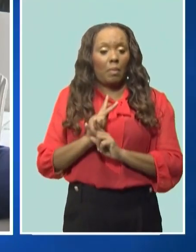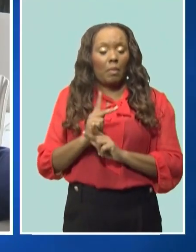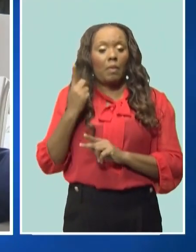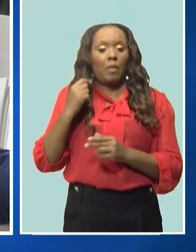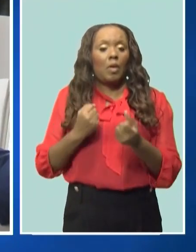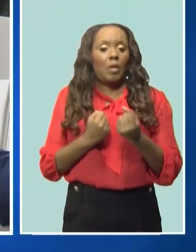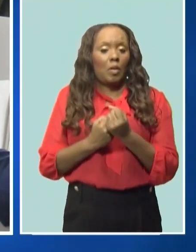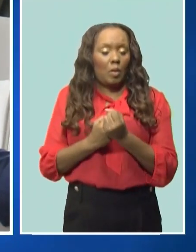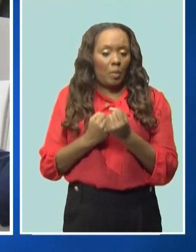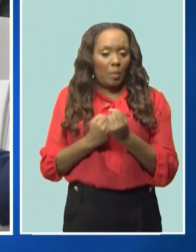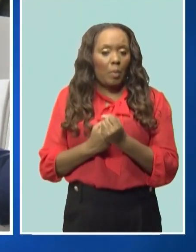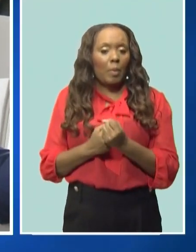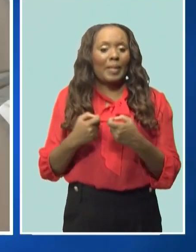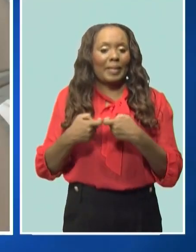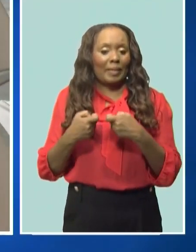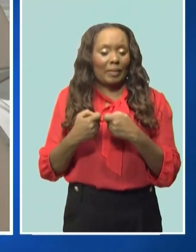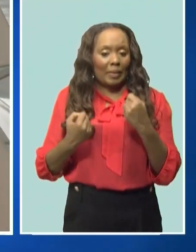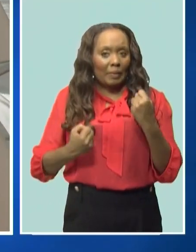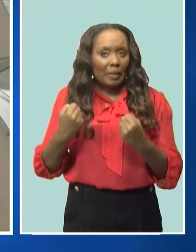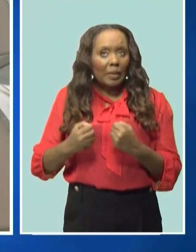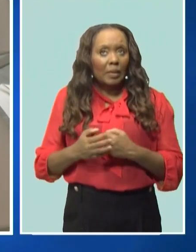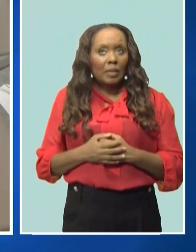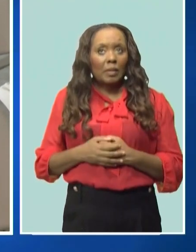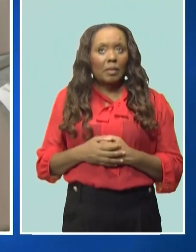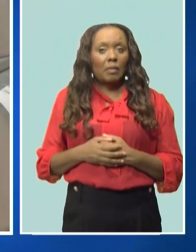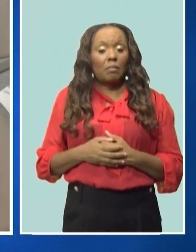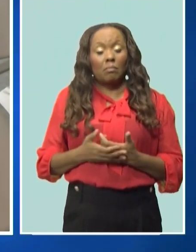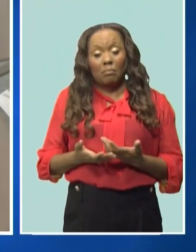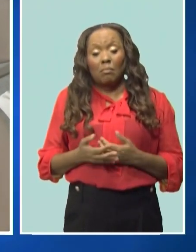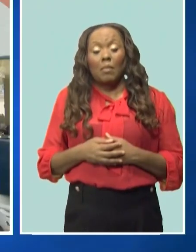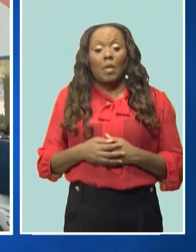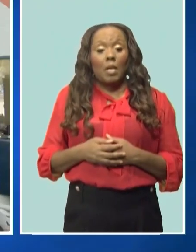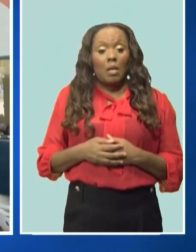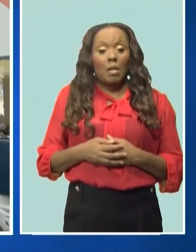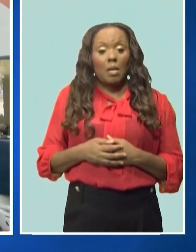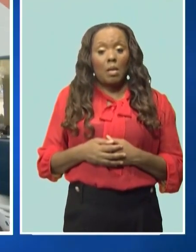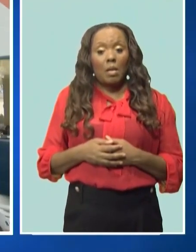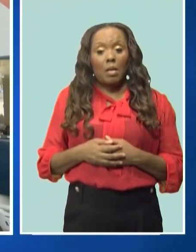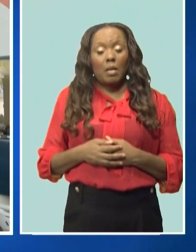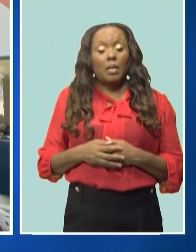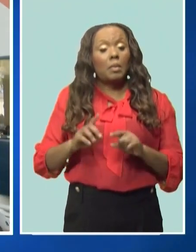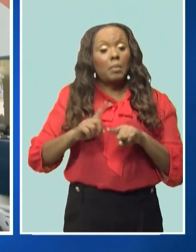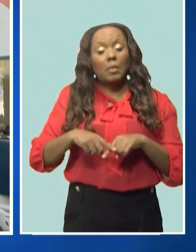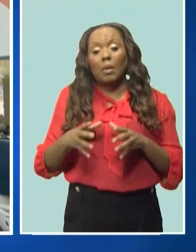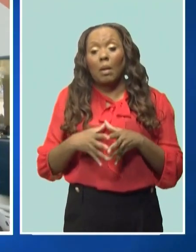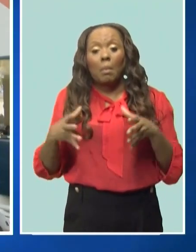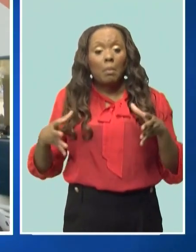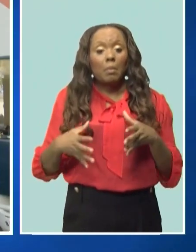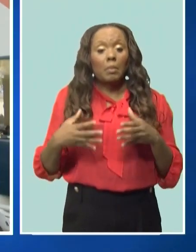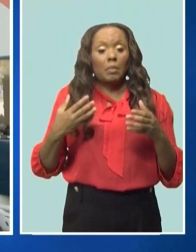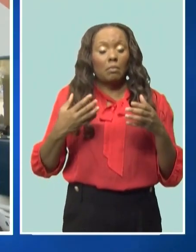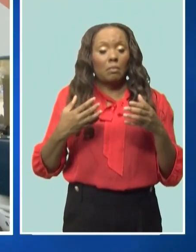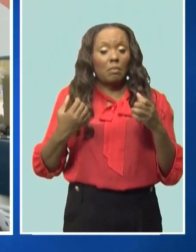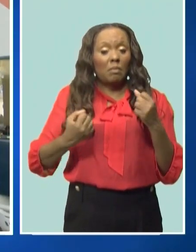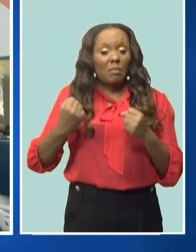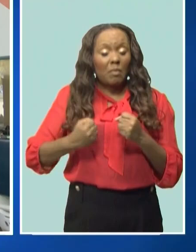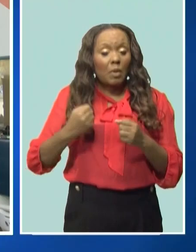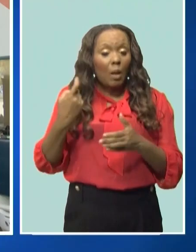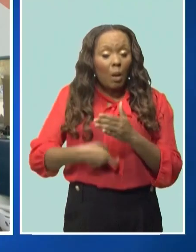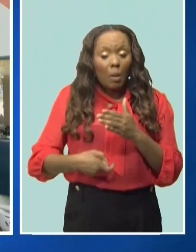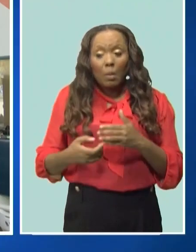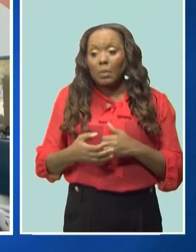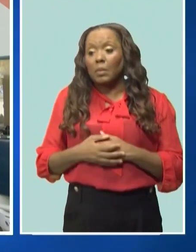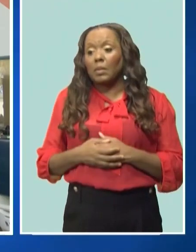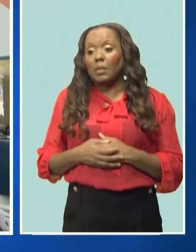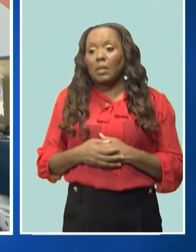support this fund. So how far that will stretch depends on the cost of the vehicles and the interests of the public. So 200 is, I